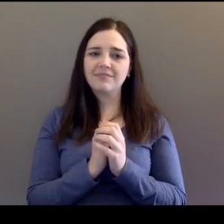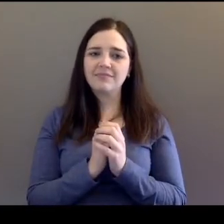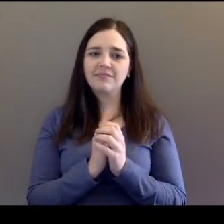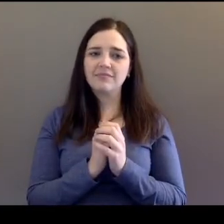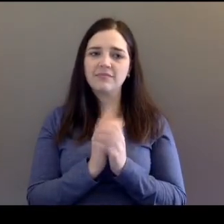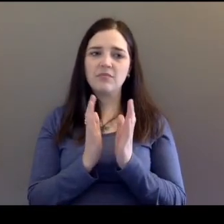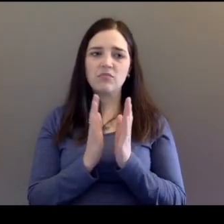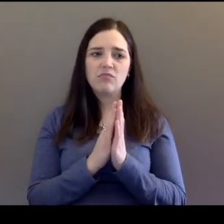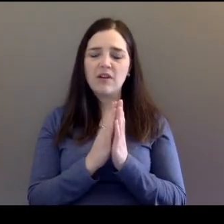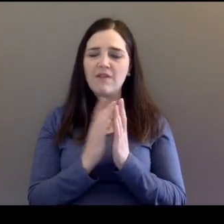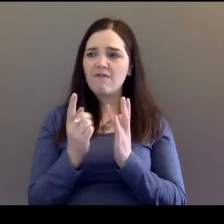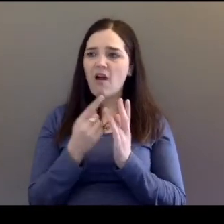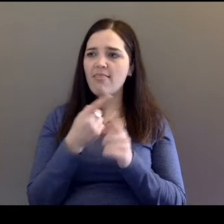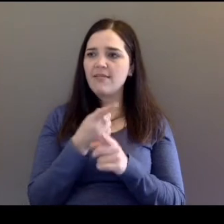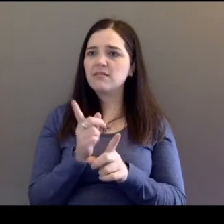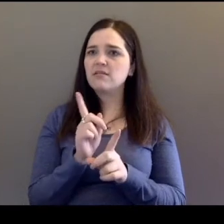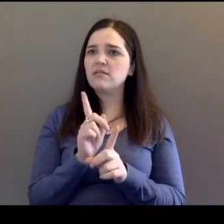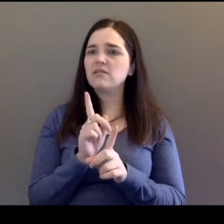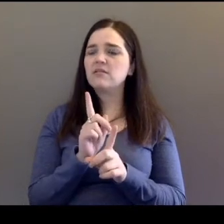Praying for others, Lord.